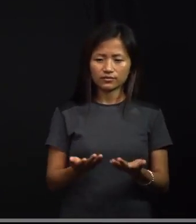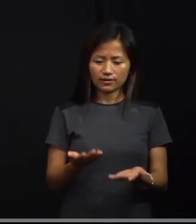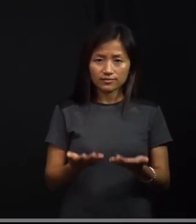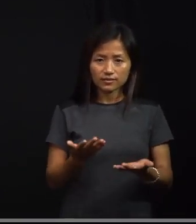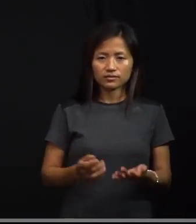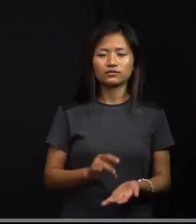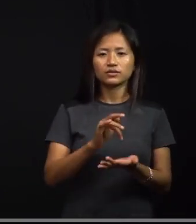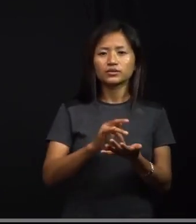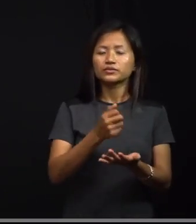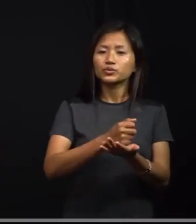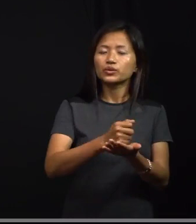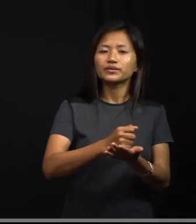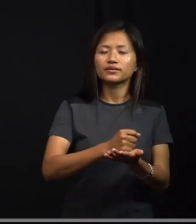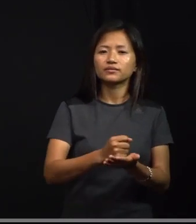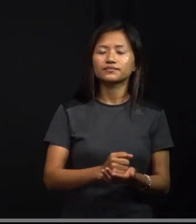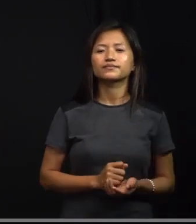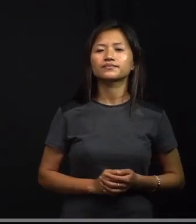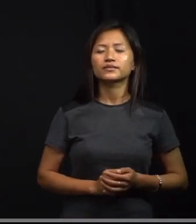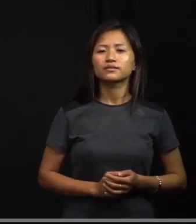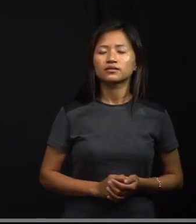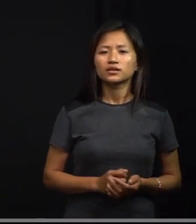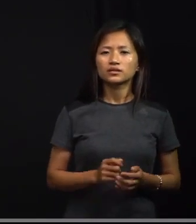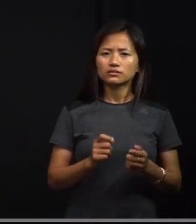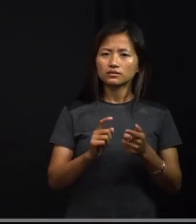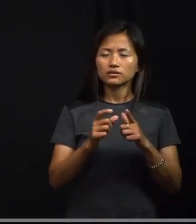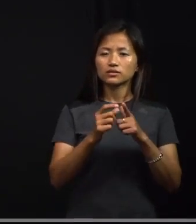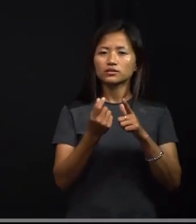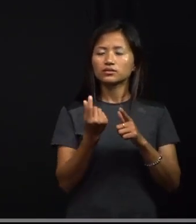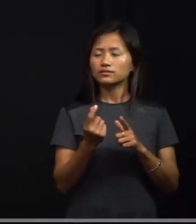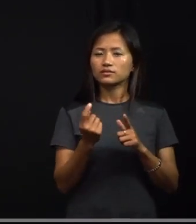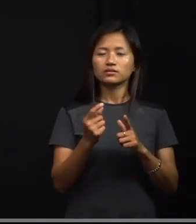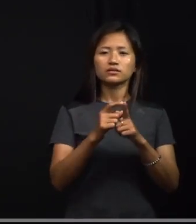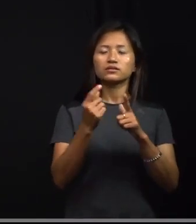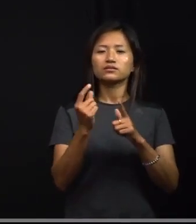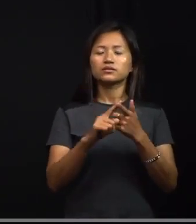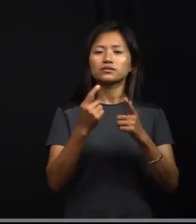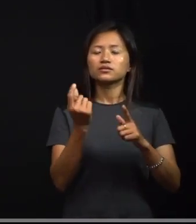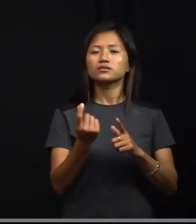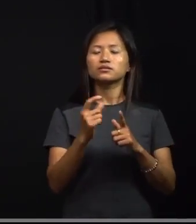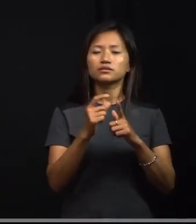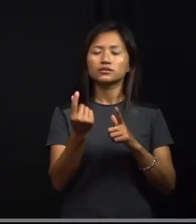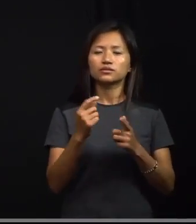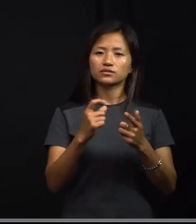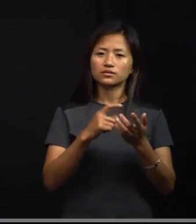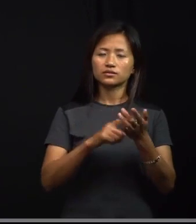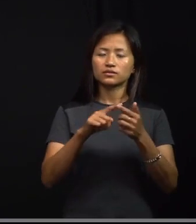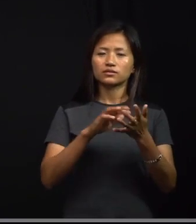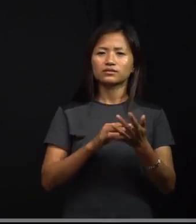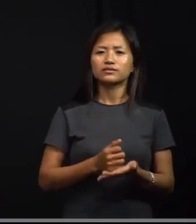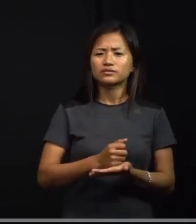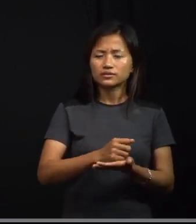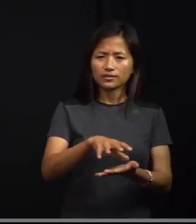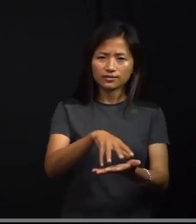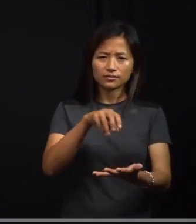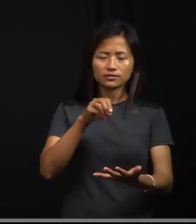that is educatum. And then educere. What do you become when you get those ideas and trainings